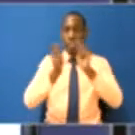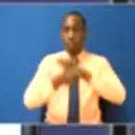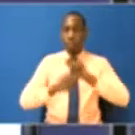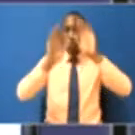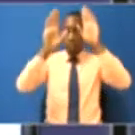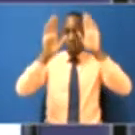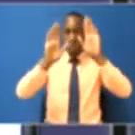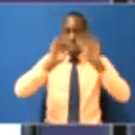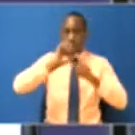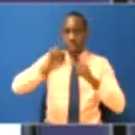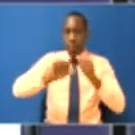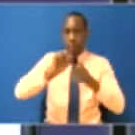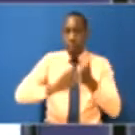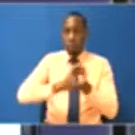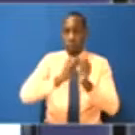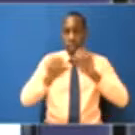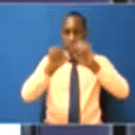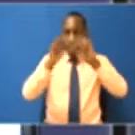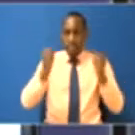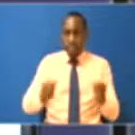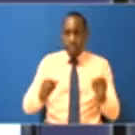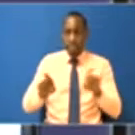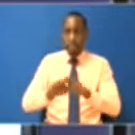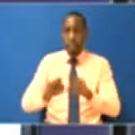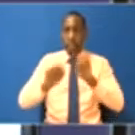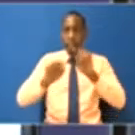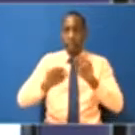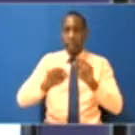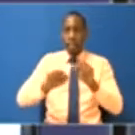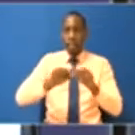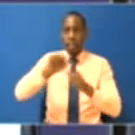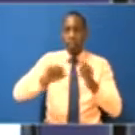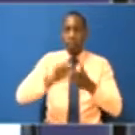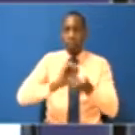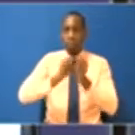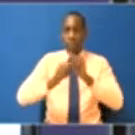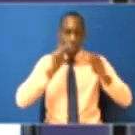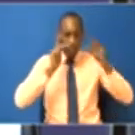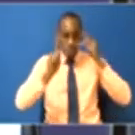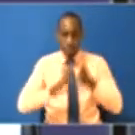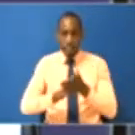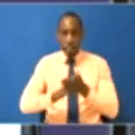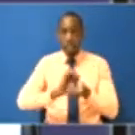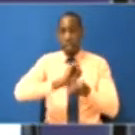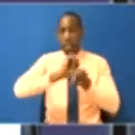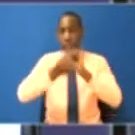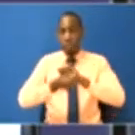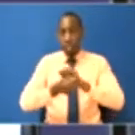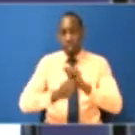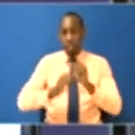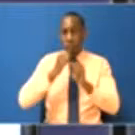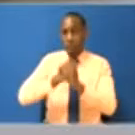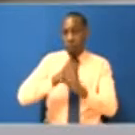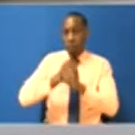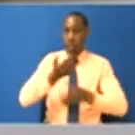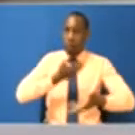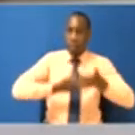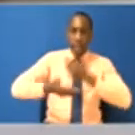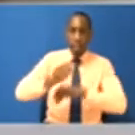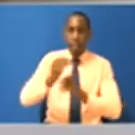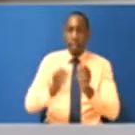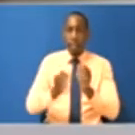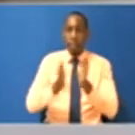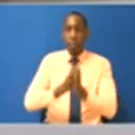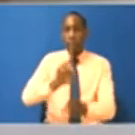about changing systems it's also about changing perspectives it's about changing how we work and how we interact with each